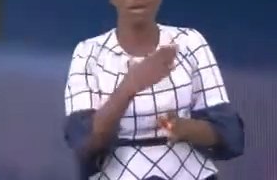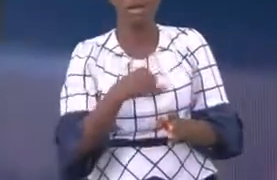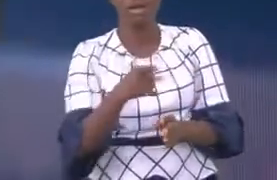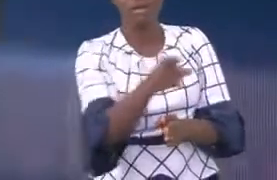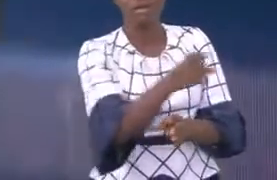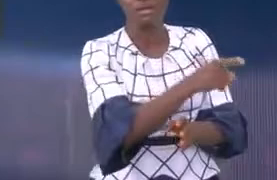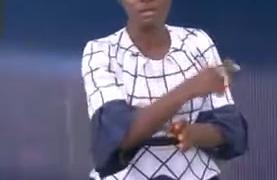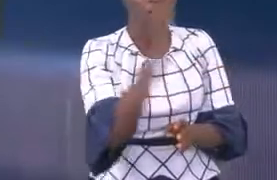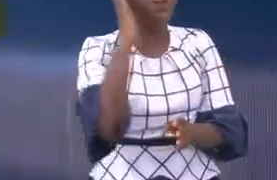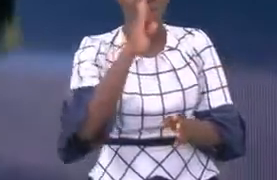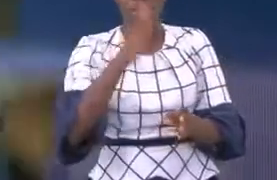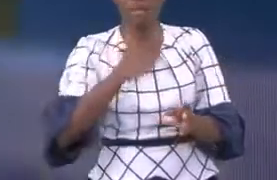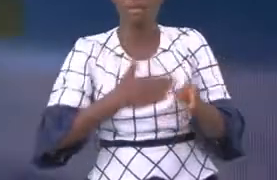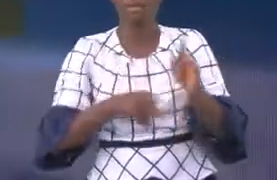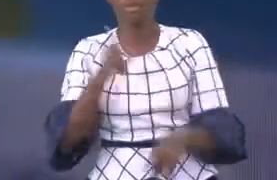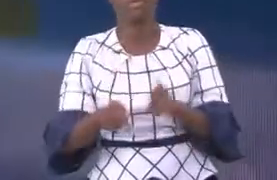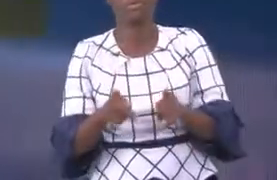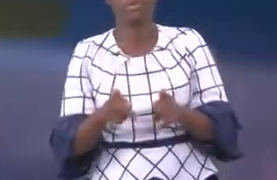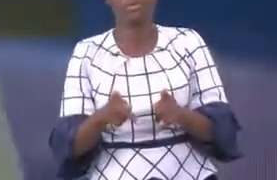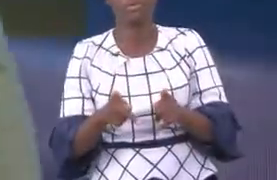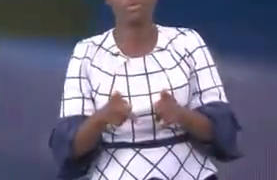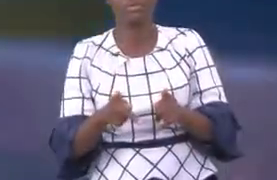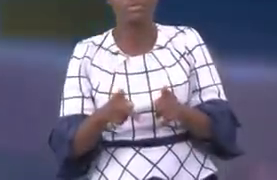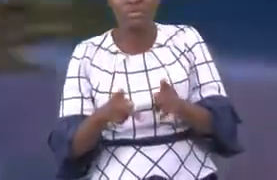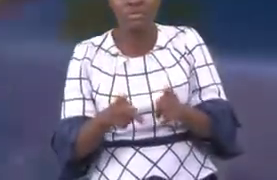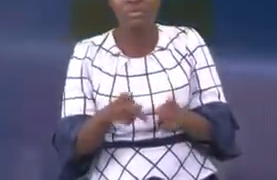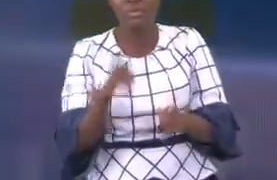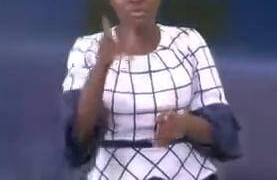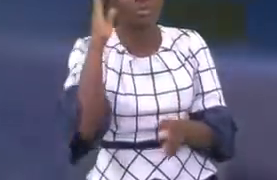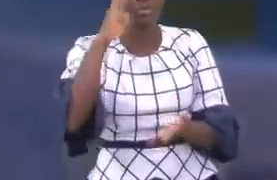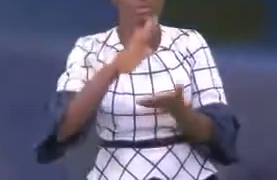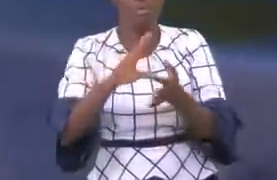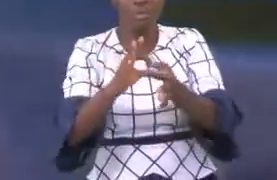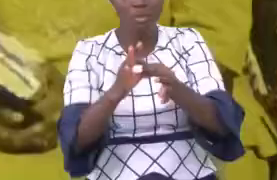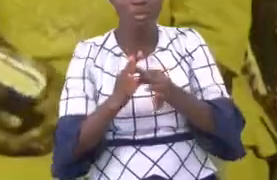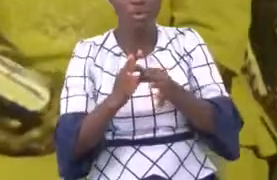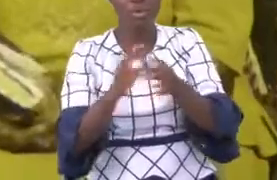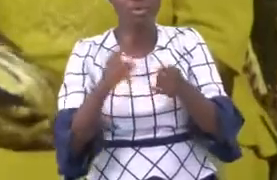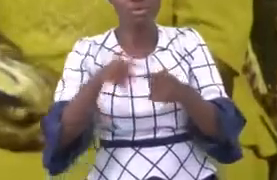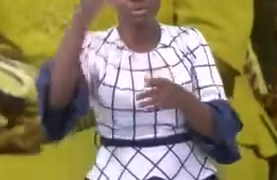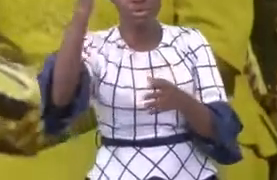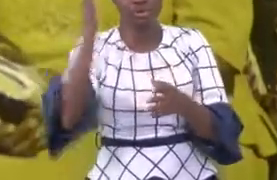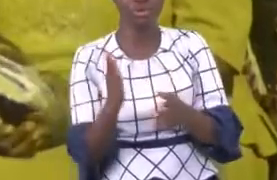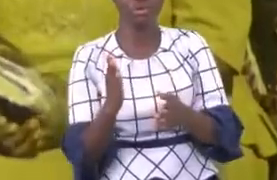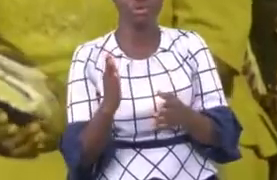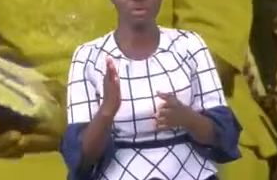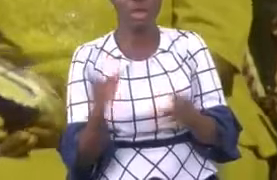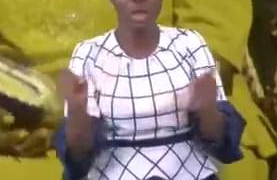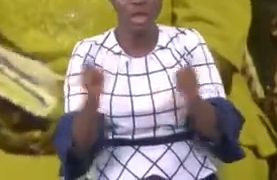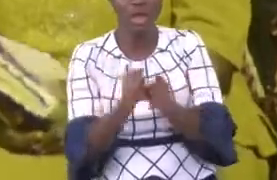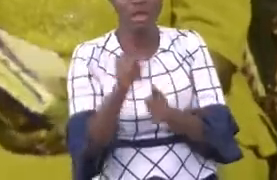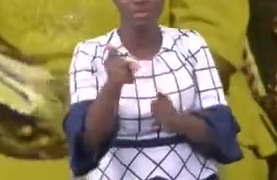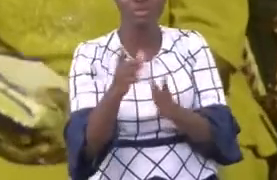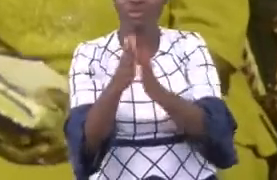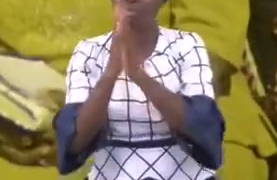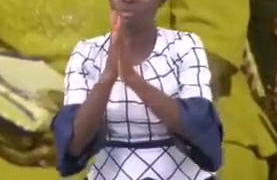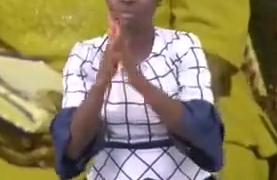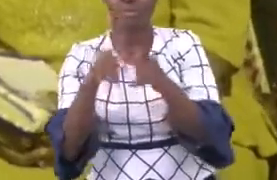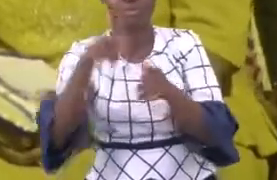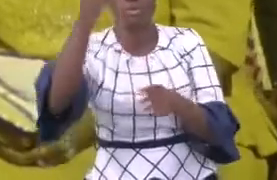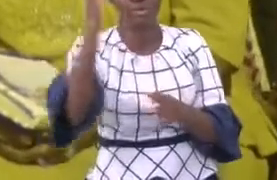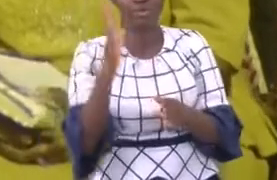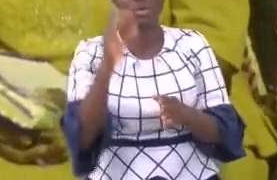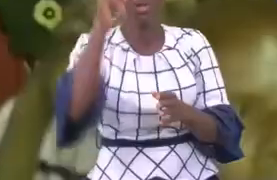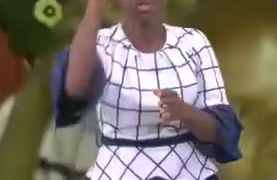creation, by redemption, as you call upon the Lord, he'll forgive your sin. He'll change your life. He'll do